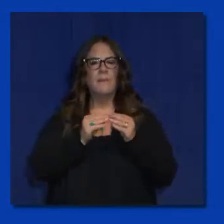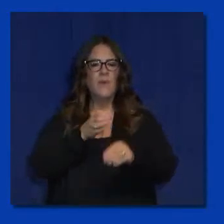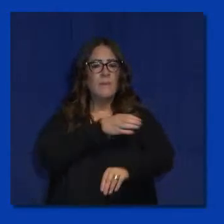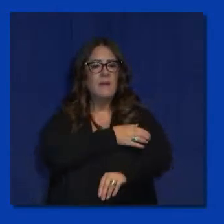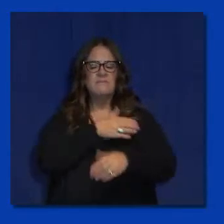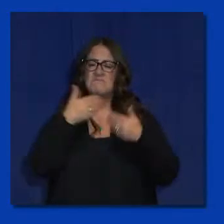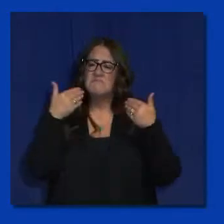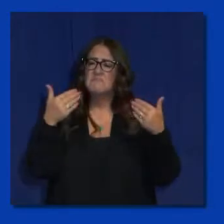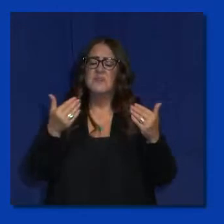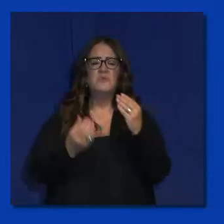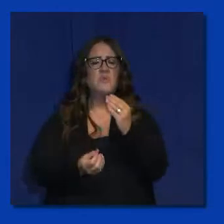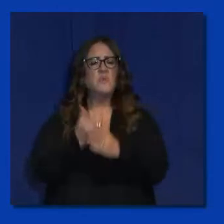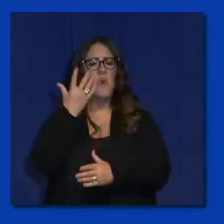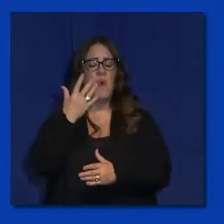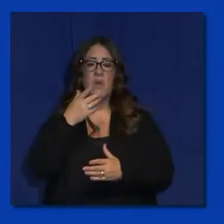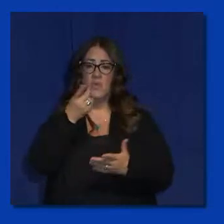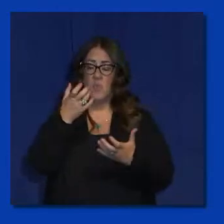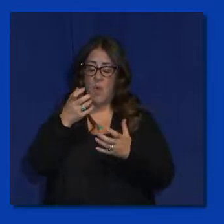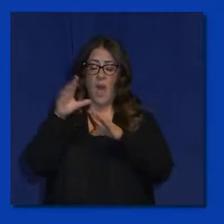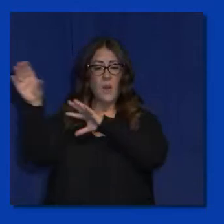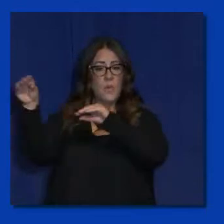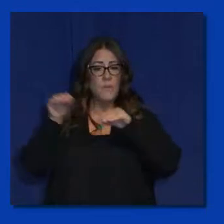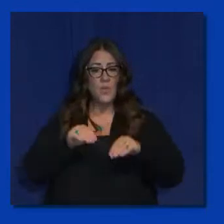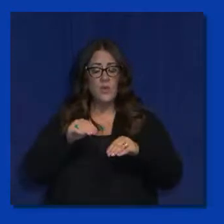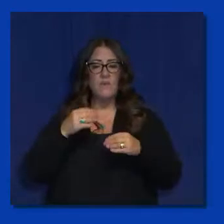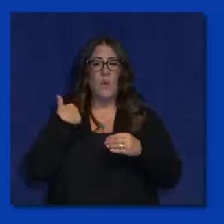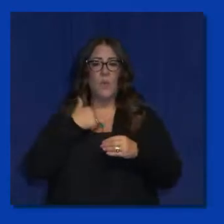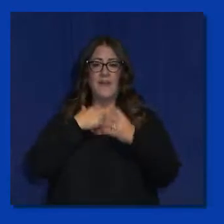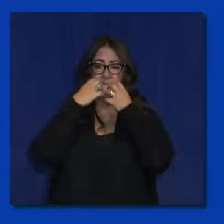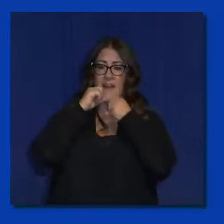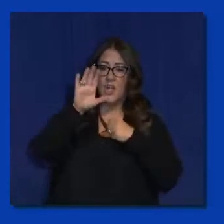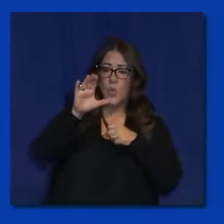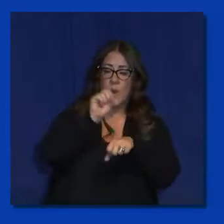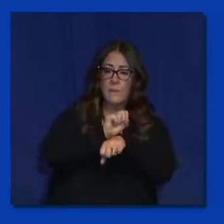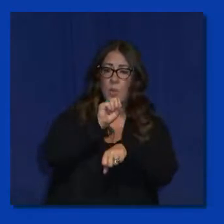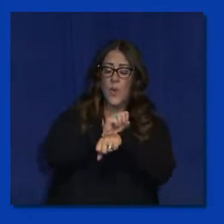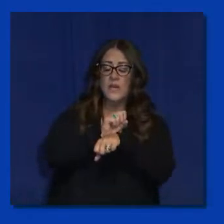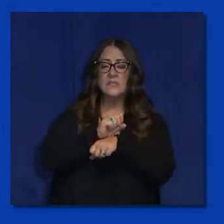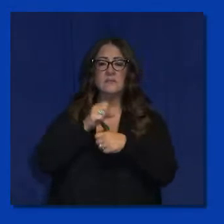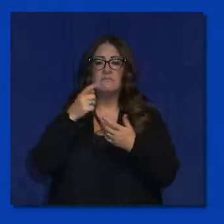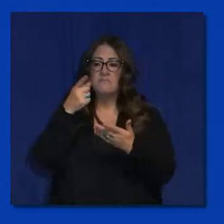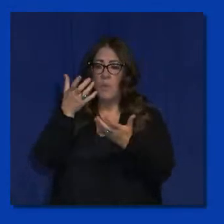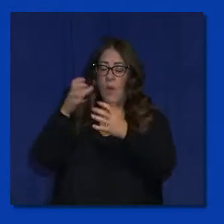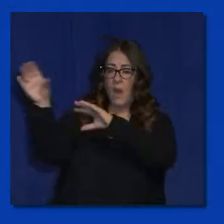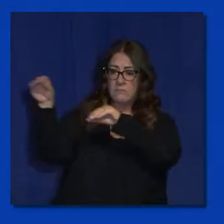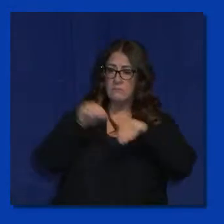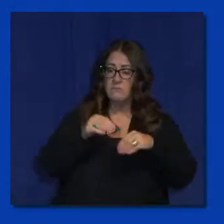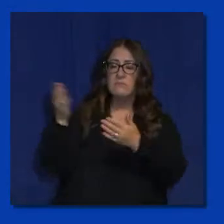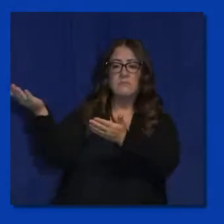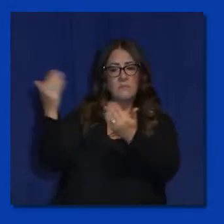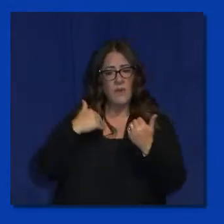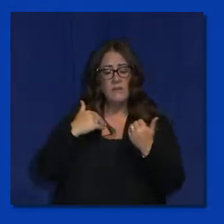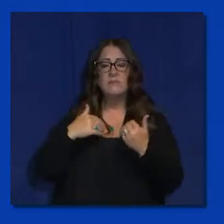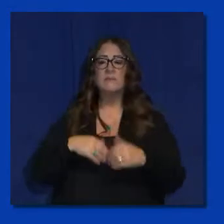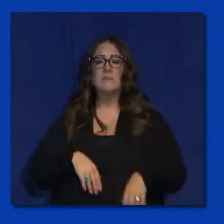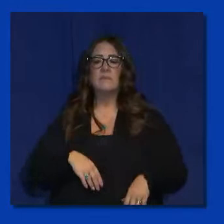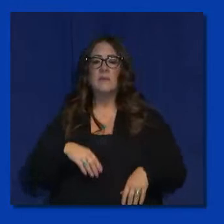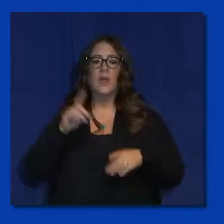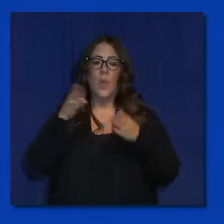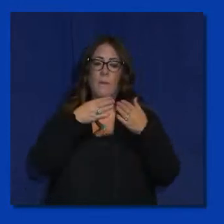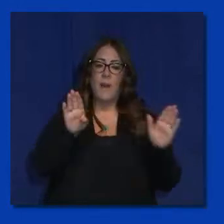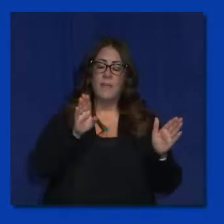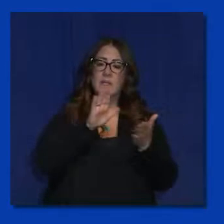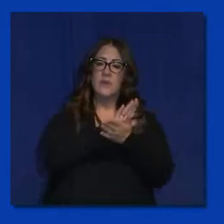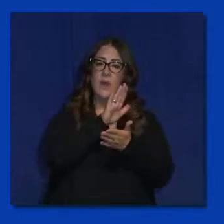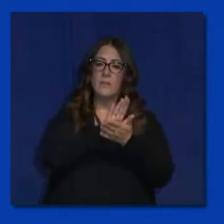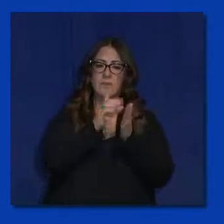Let's grow. You want to relocate. You want to be where you value your employees, where your values that you express in your public documents are actually